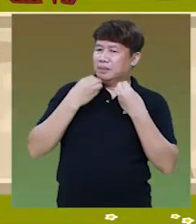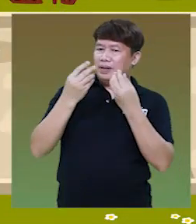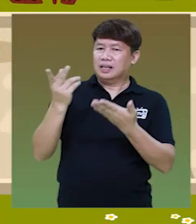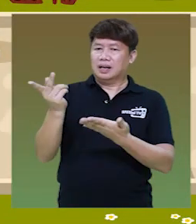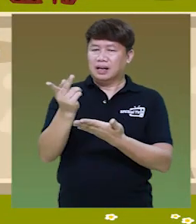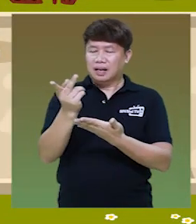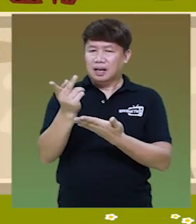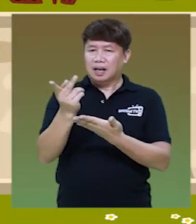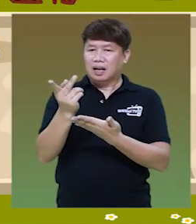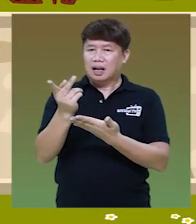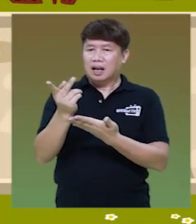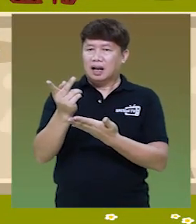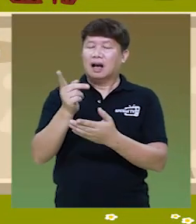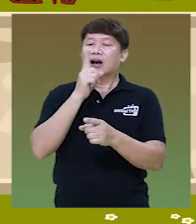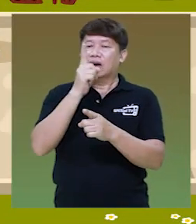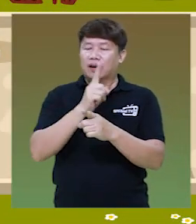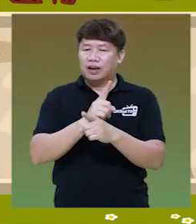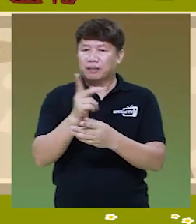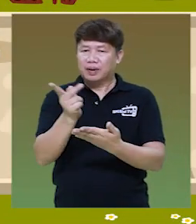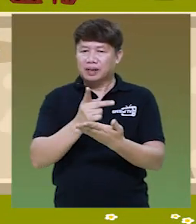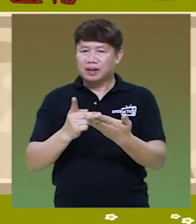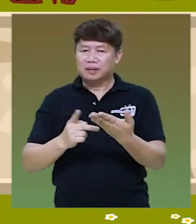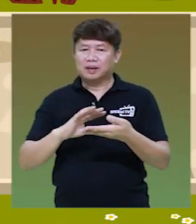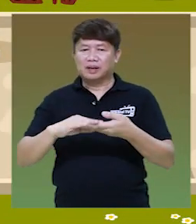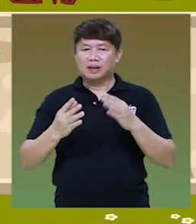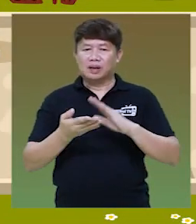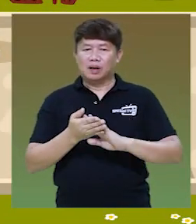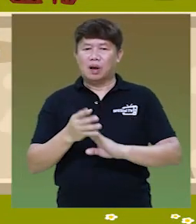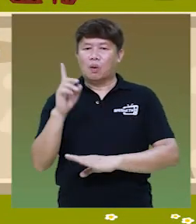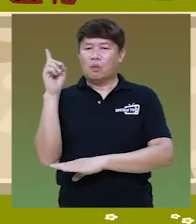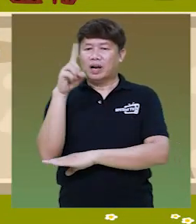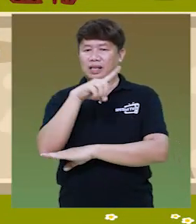1. One day at the zoo.